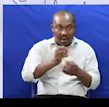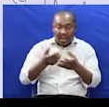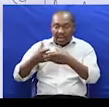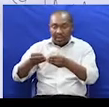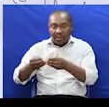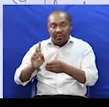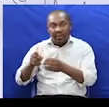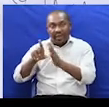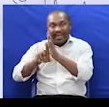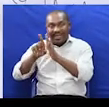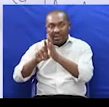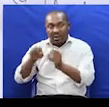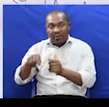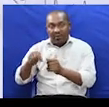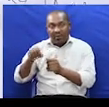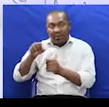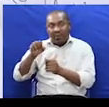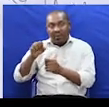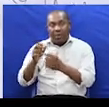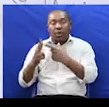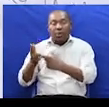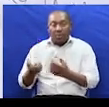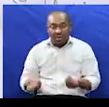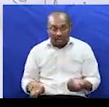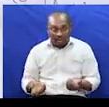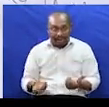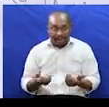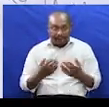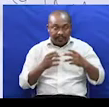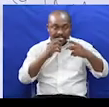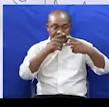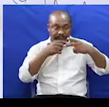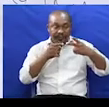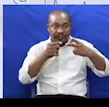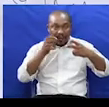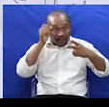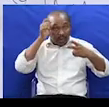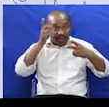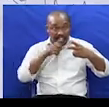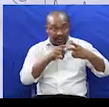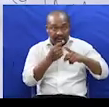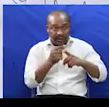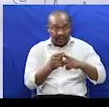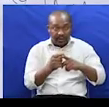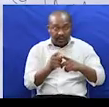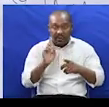of solvent. Then after understanding these terms, we have another thing that we need to know.